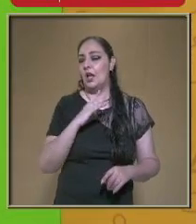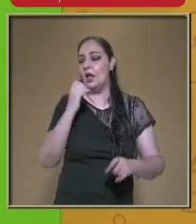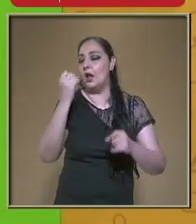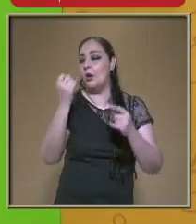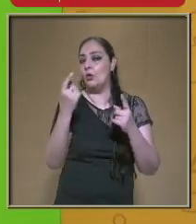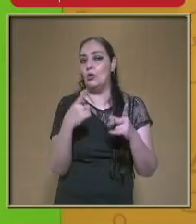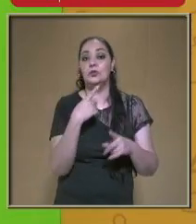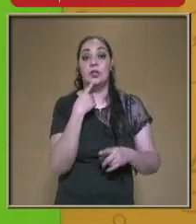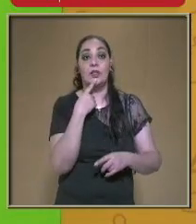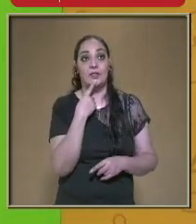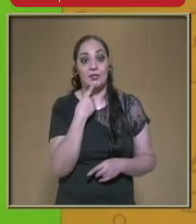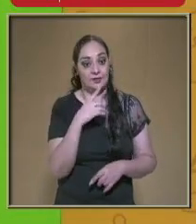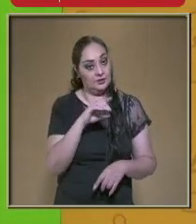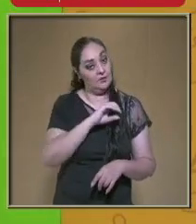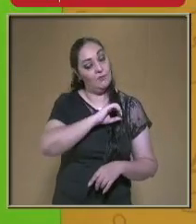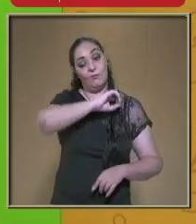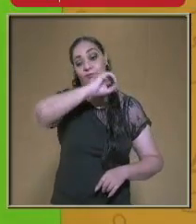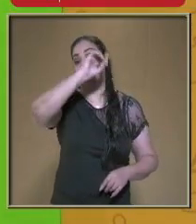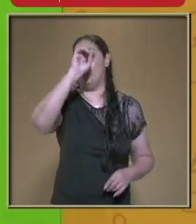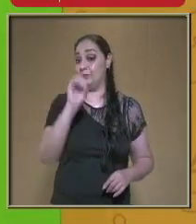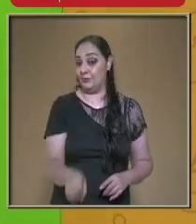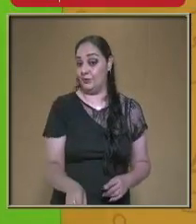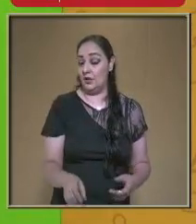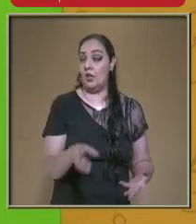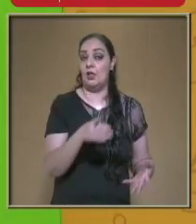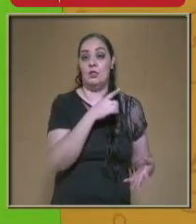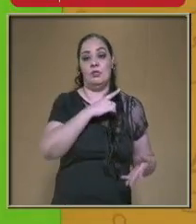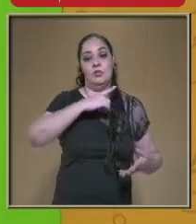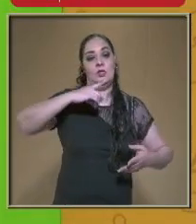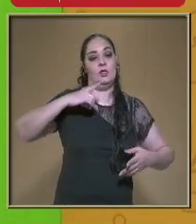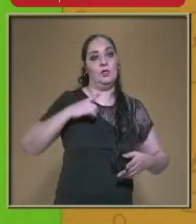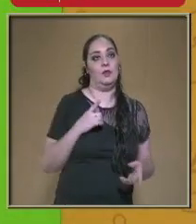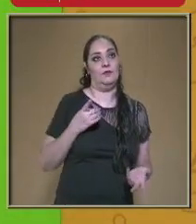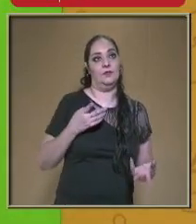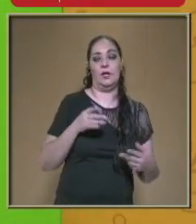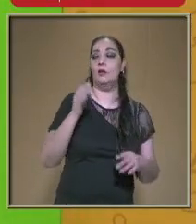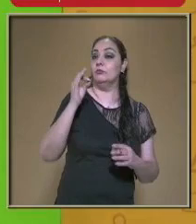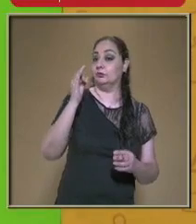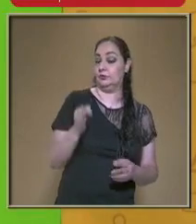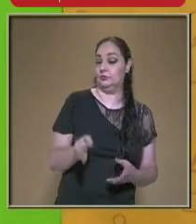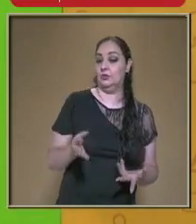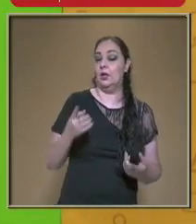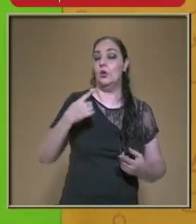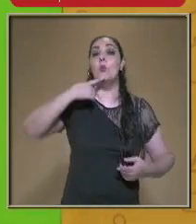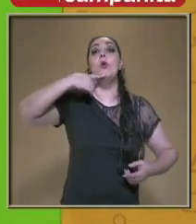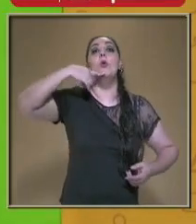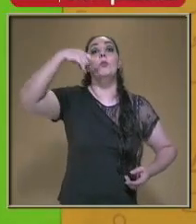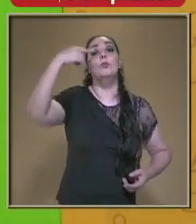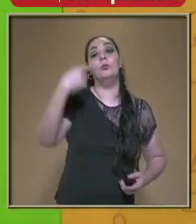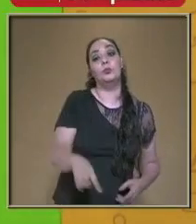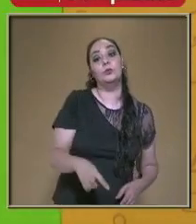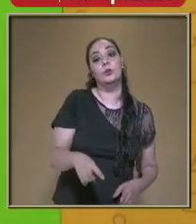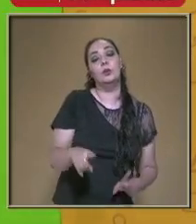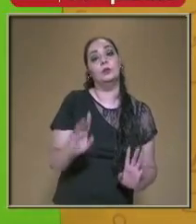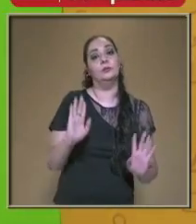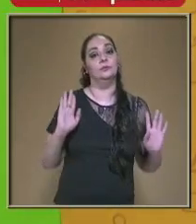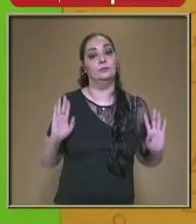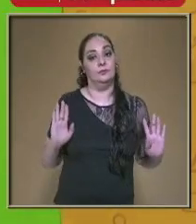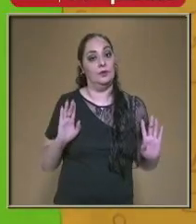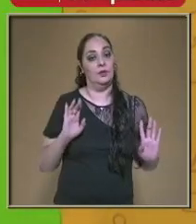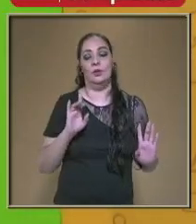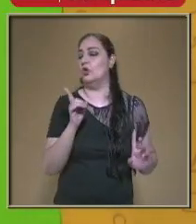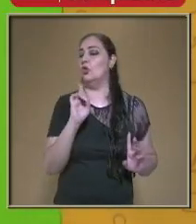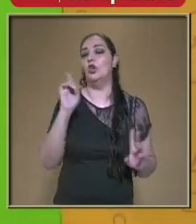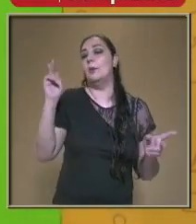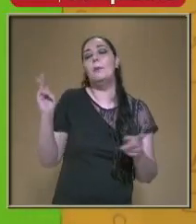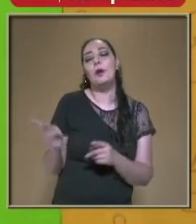express obligations. Obligations are affirmative and imperative, like orders, okay? No